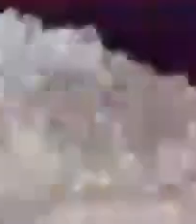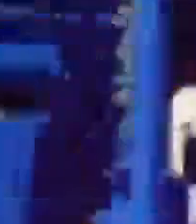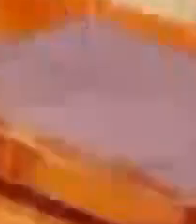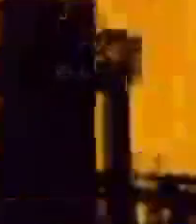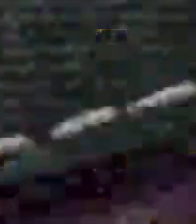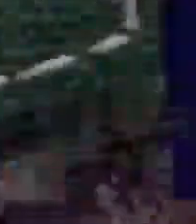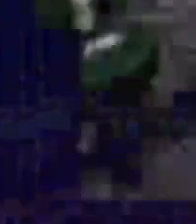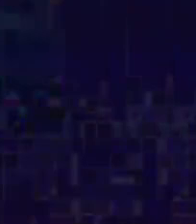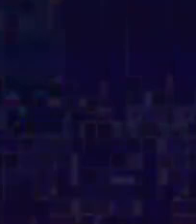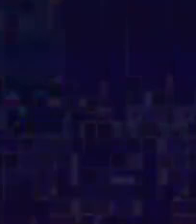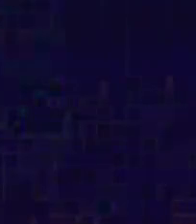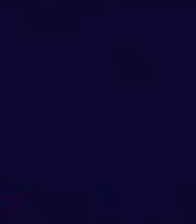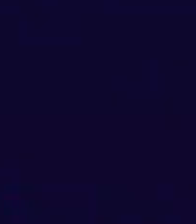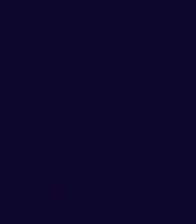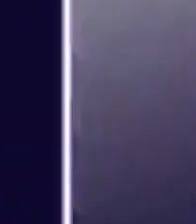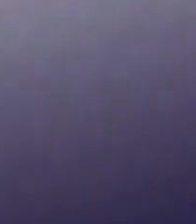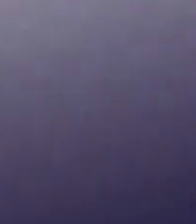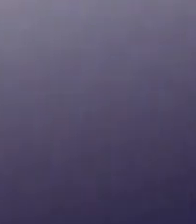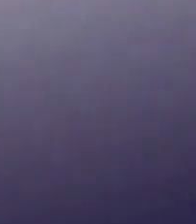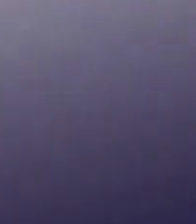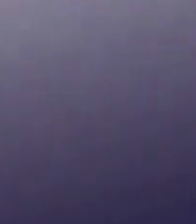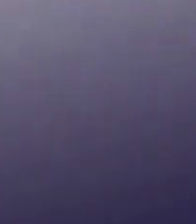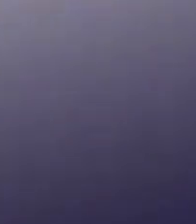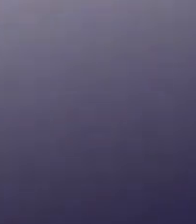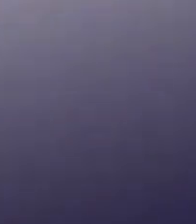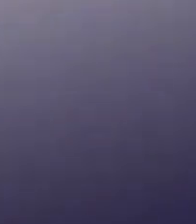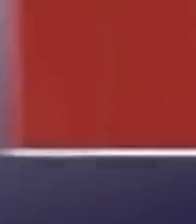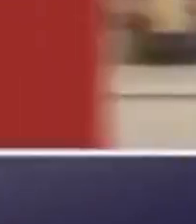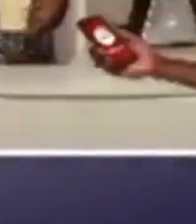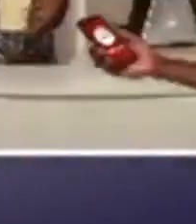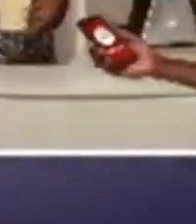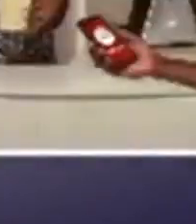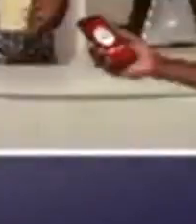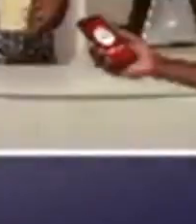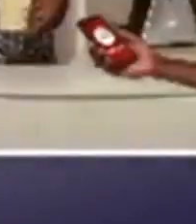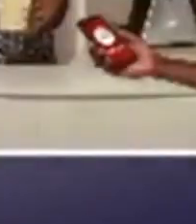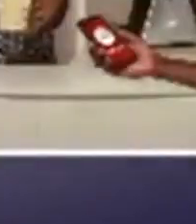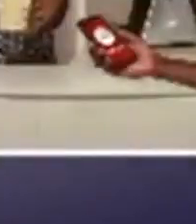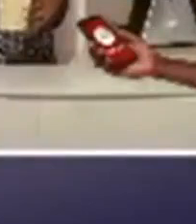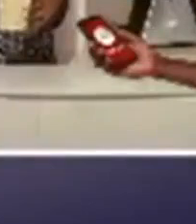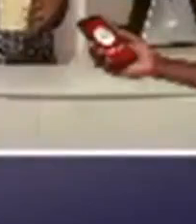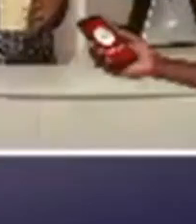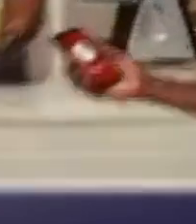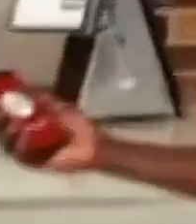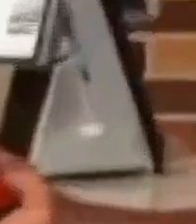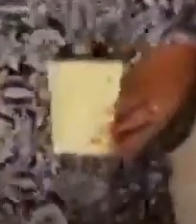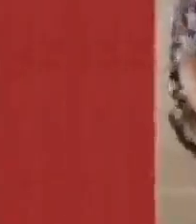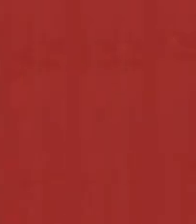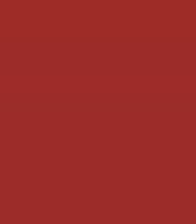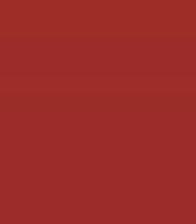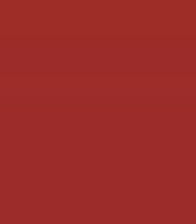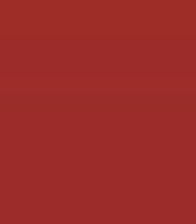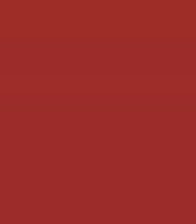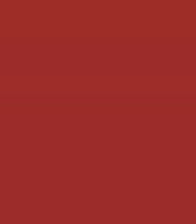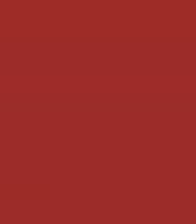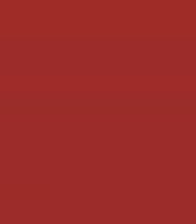TV. Made in Kenya, brought to you by Equity. Looking for a convenient way of receiving payments for your business?